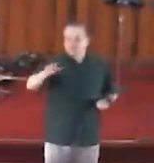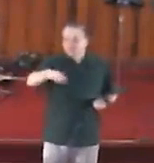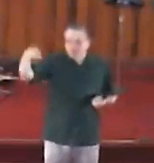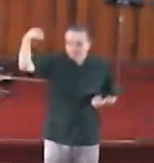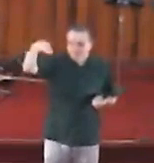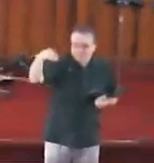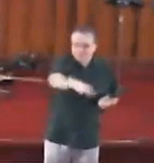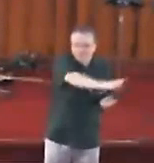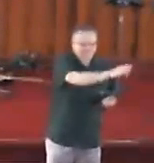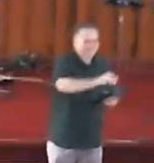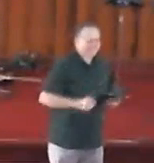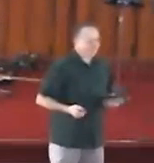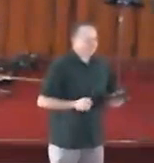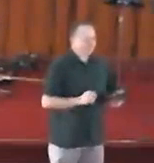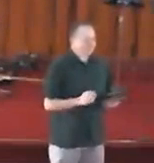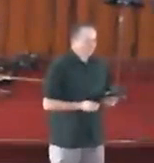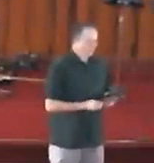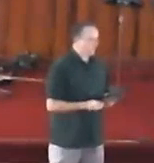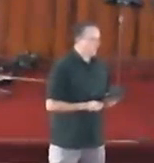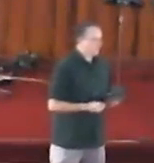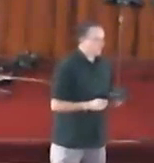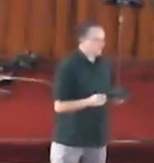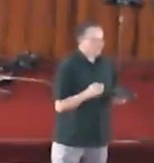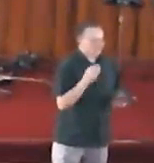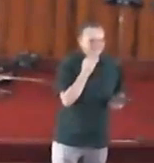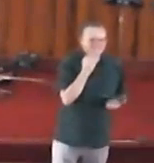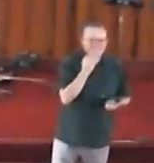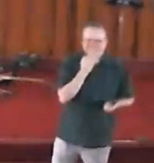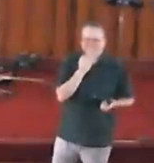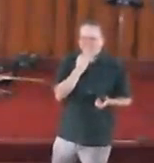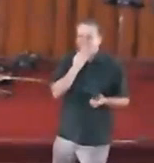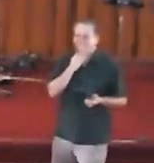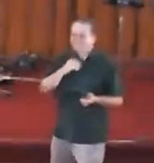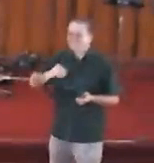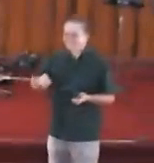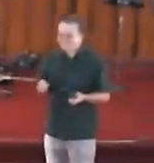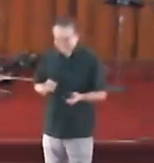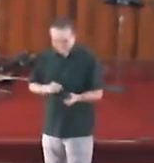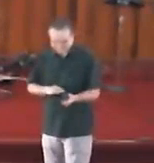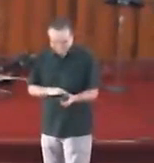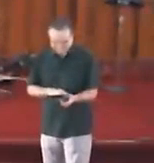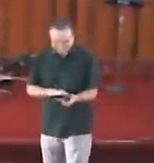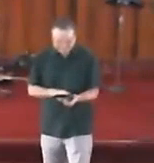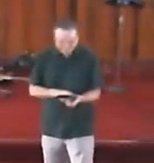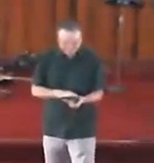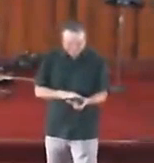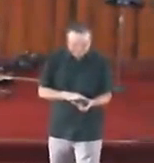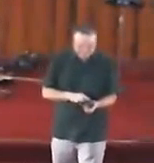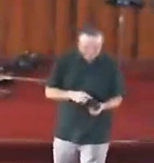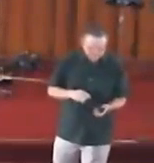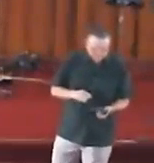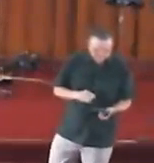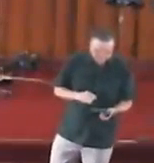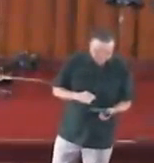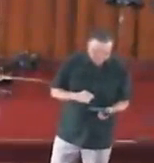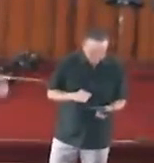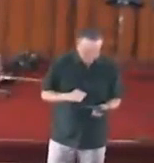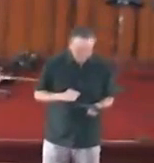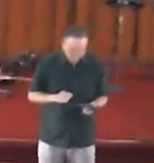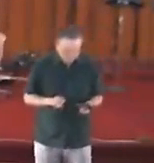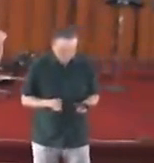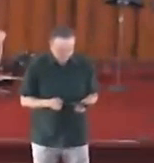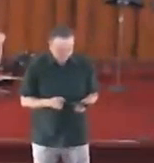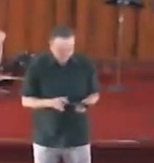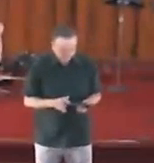carro espiritual en las cuestas a ver cómo hacemos. And sometimes we don't realize the spiritual power of God that's in us, and we start parking